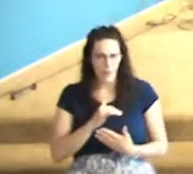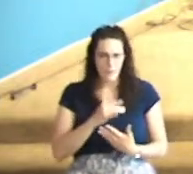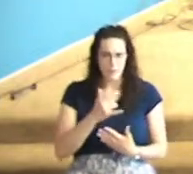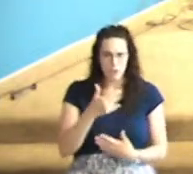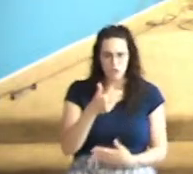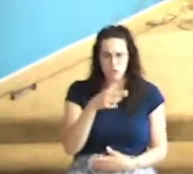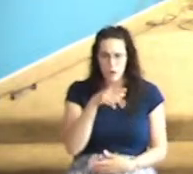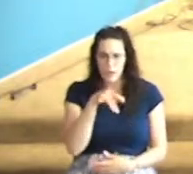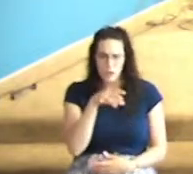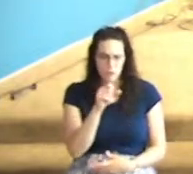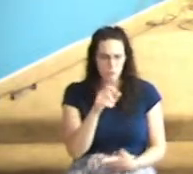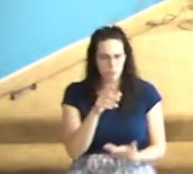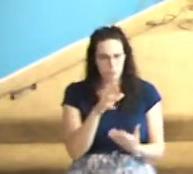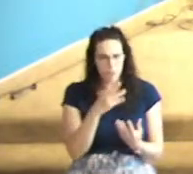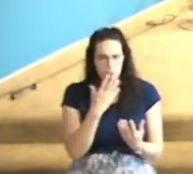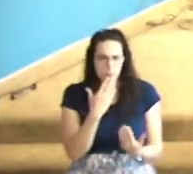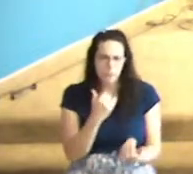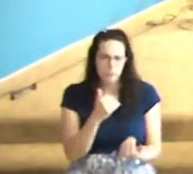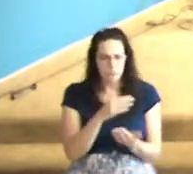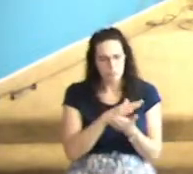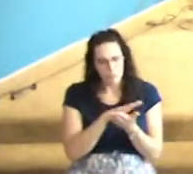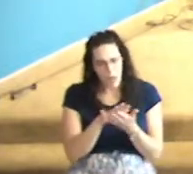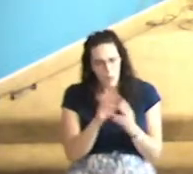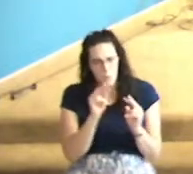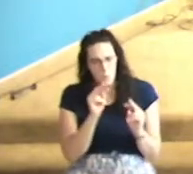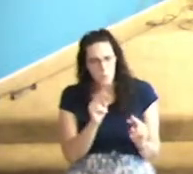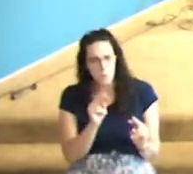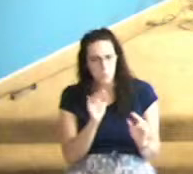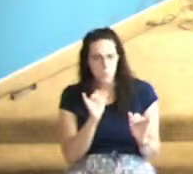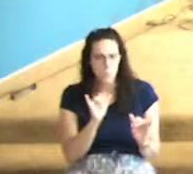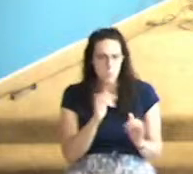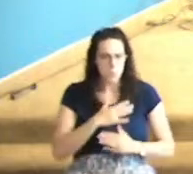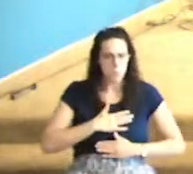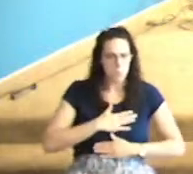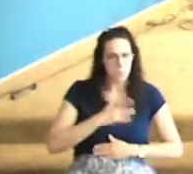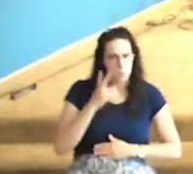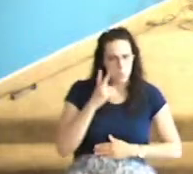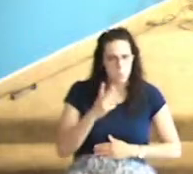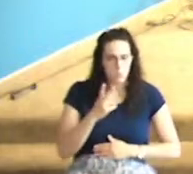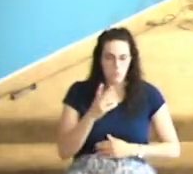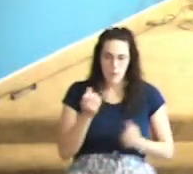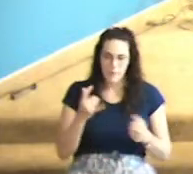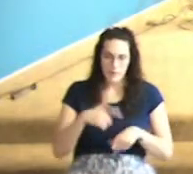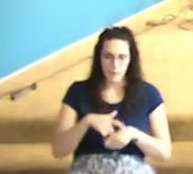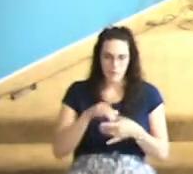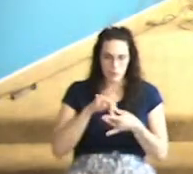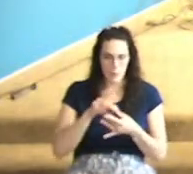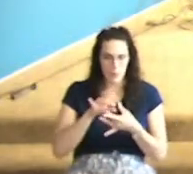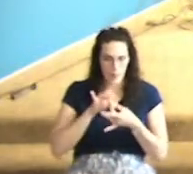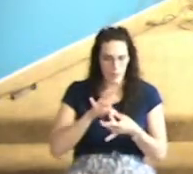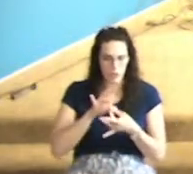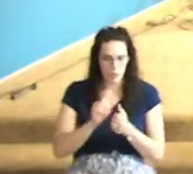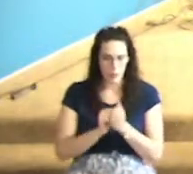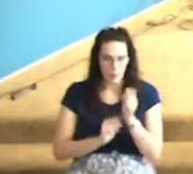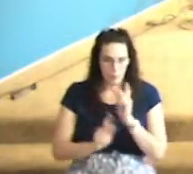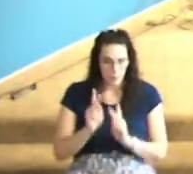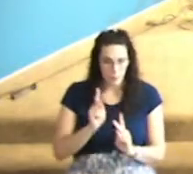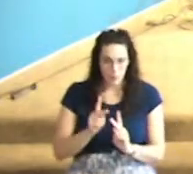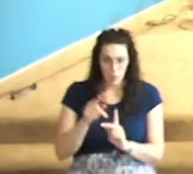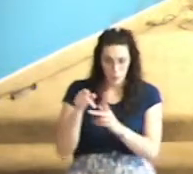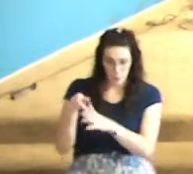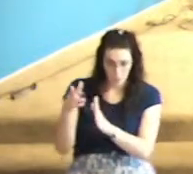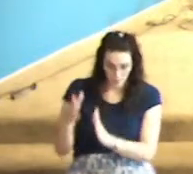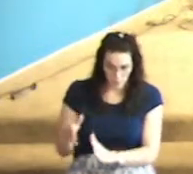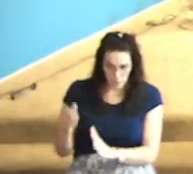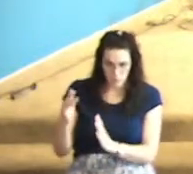graceful. It's nice to look at. A lot of times it's describing relationships with people, that there's someone who is